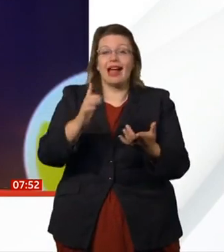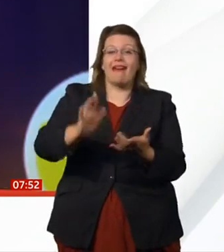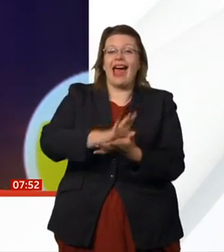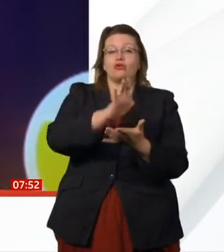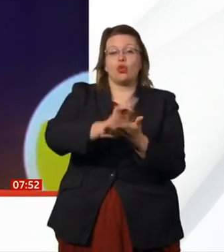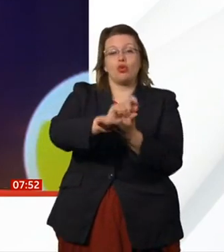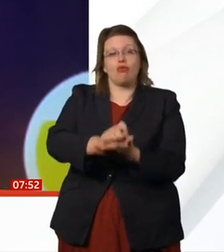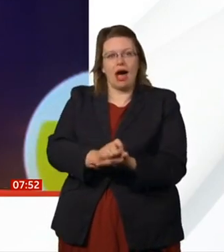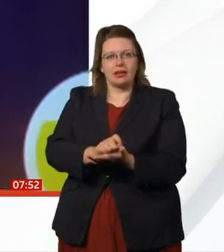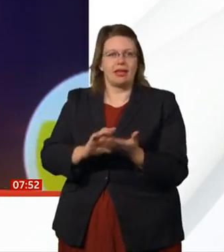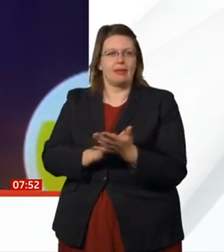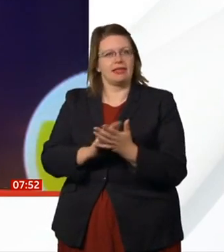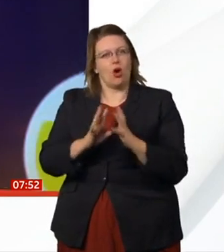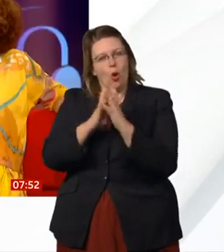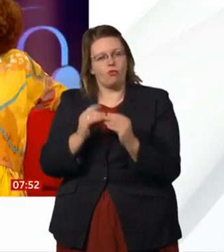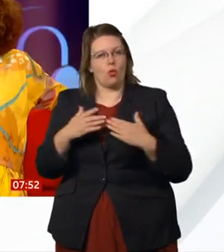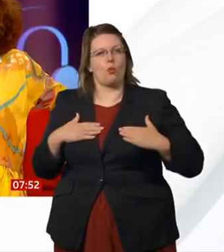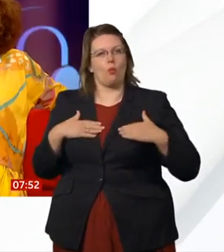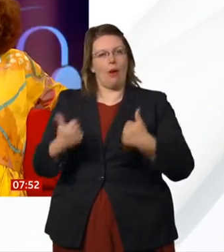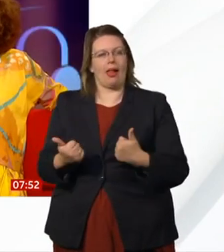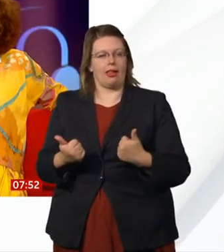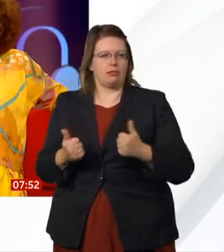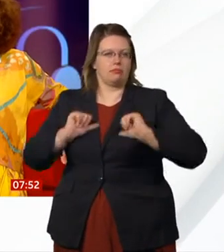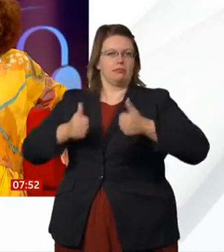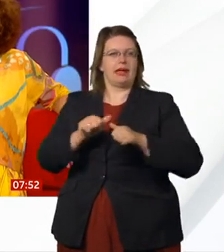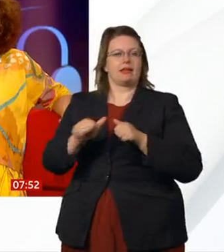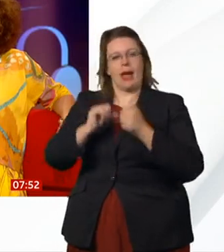actually it benefits their well-being, their emotional and mental health, and that is